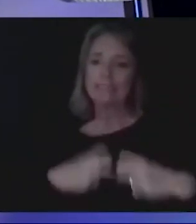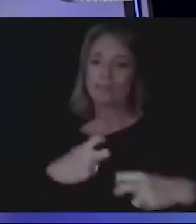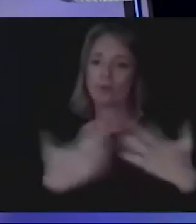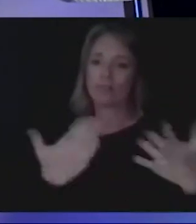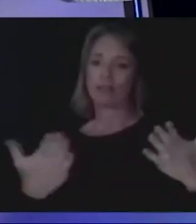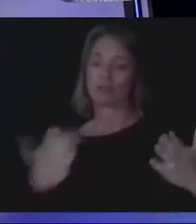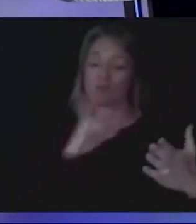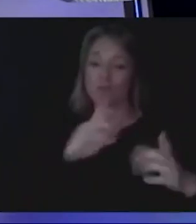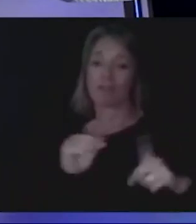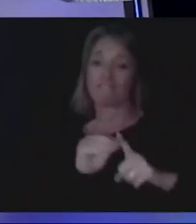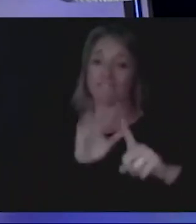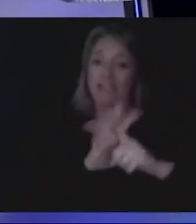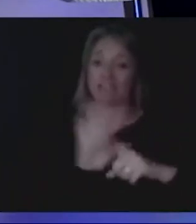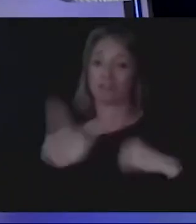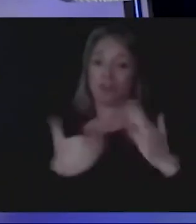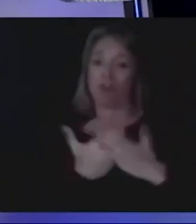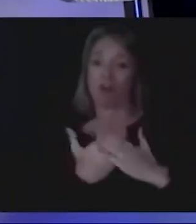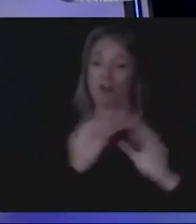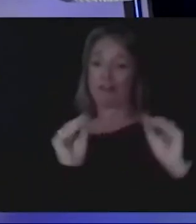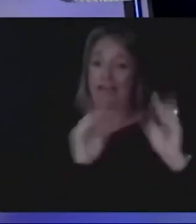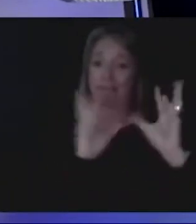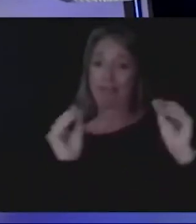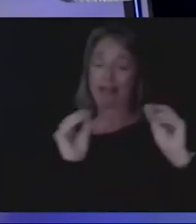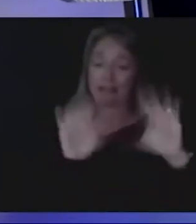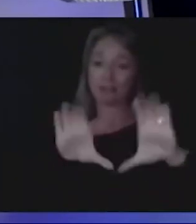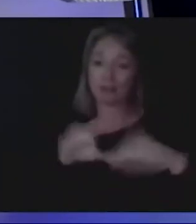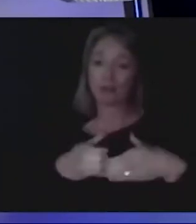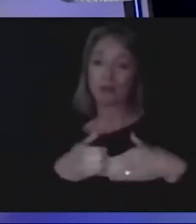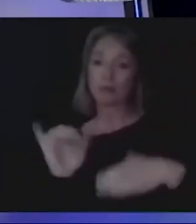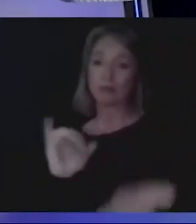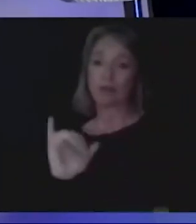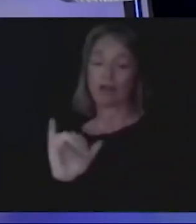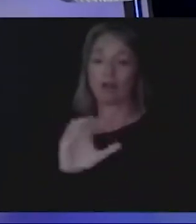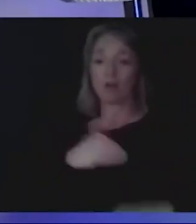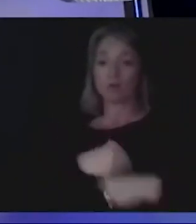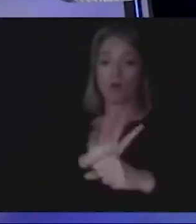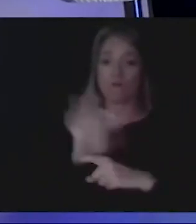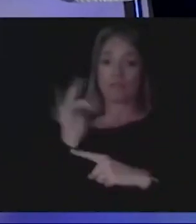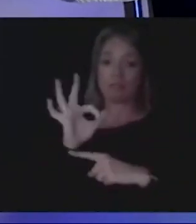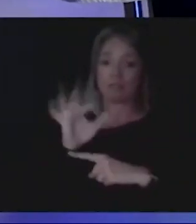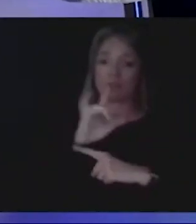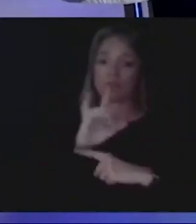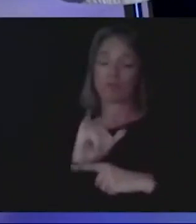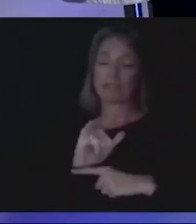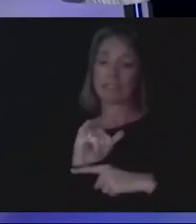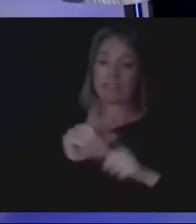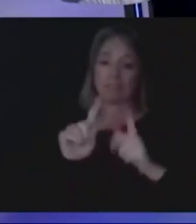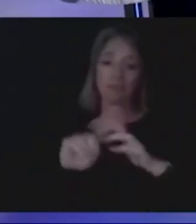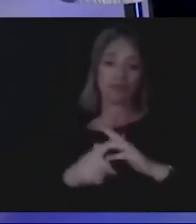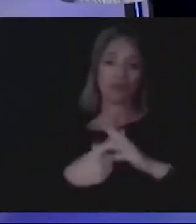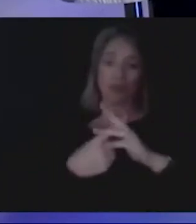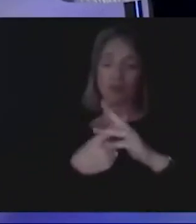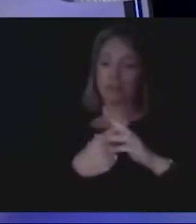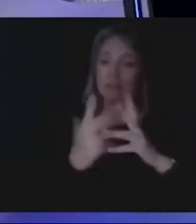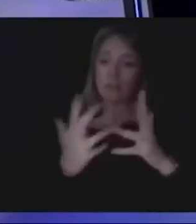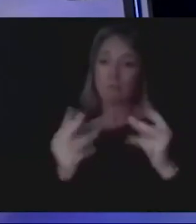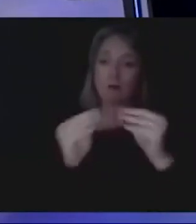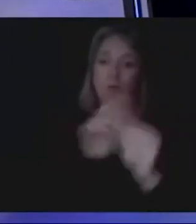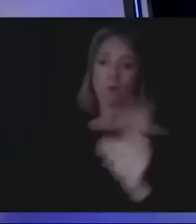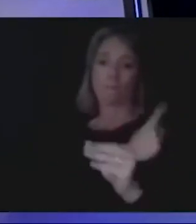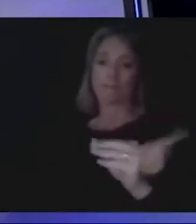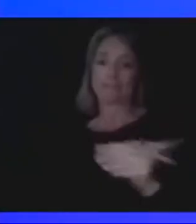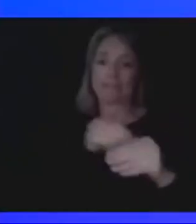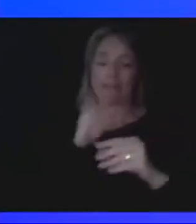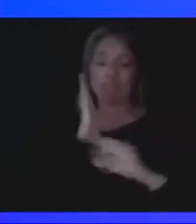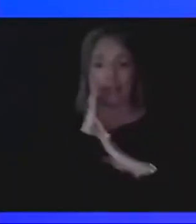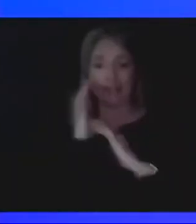the ambulance communities as well. Absolutely. COVID-19 must have exacerbated this because there's just so many more patients in hospital beds right now.